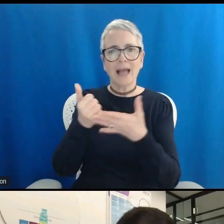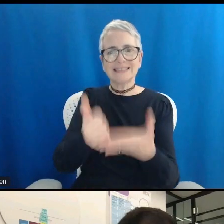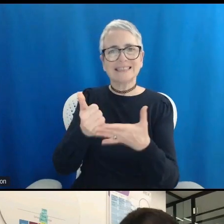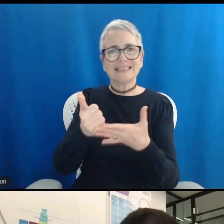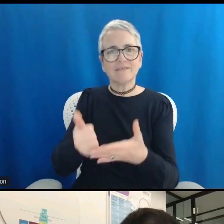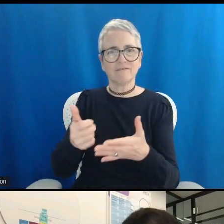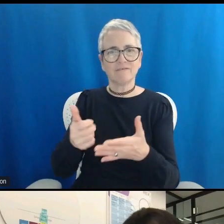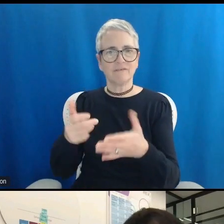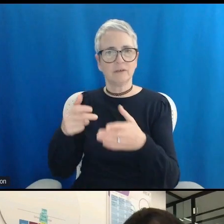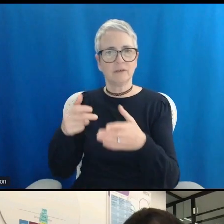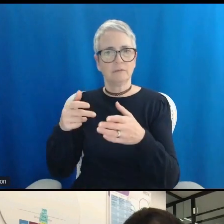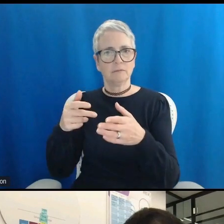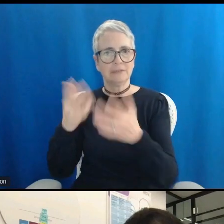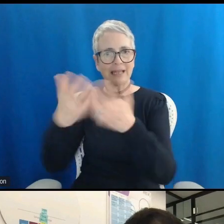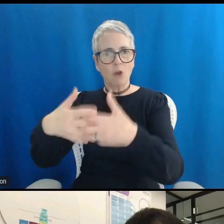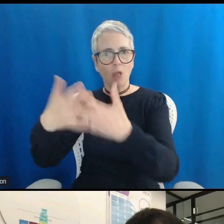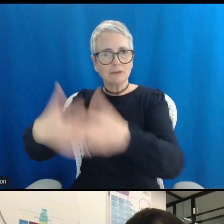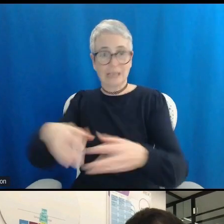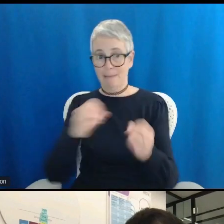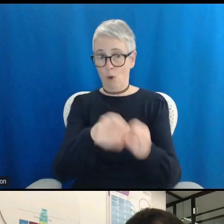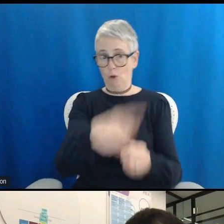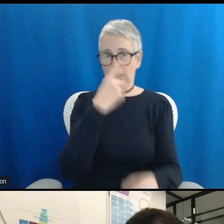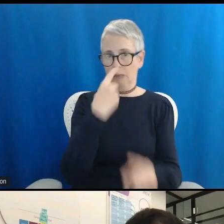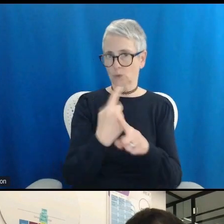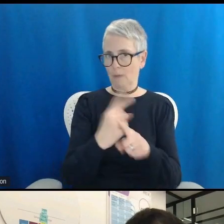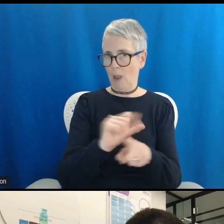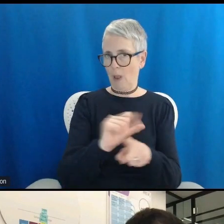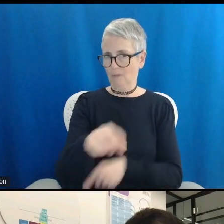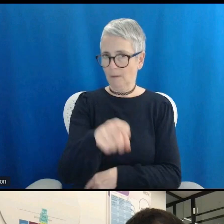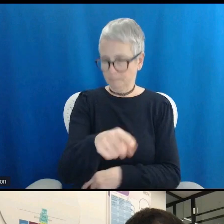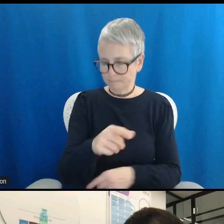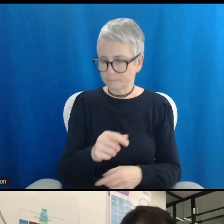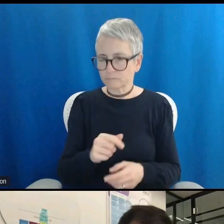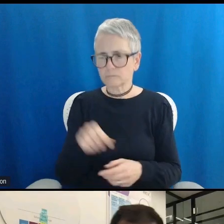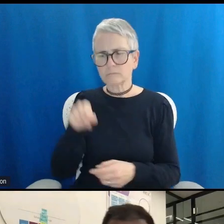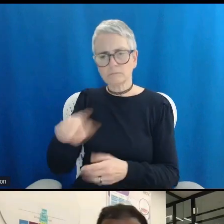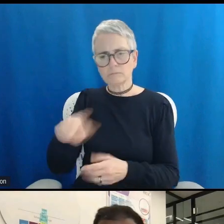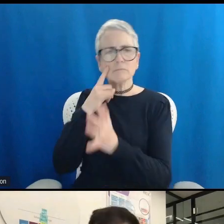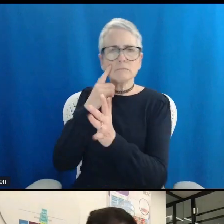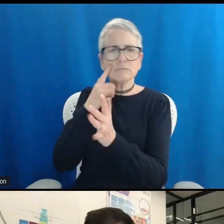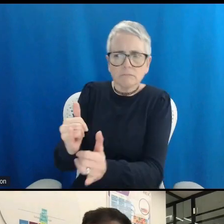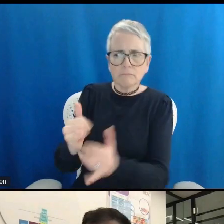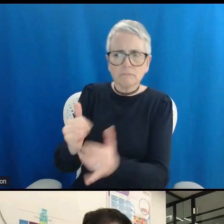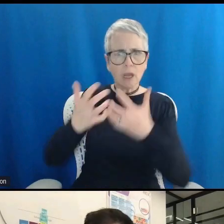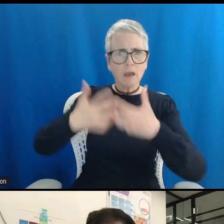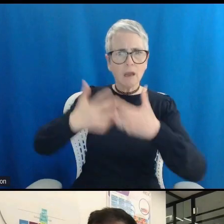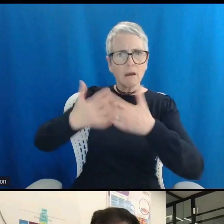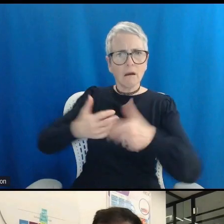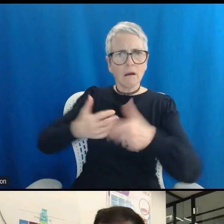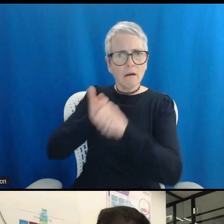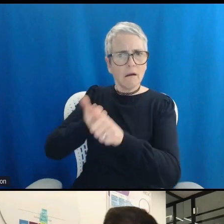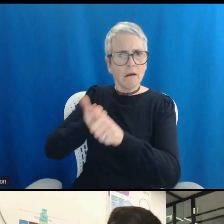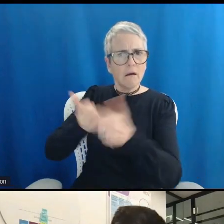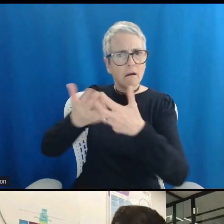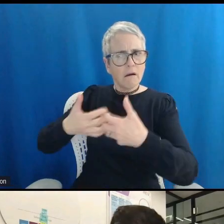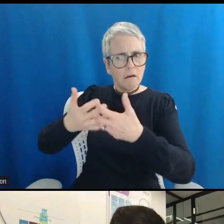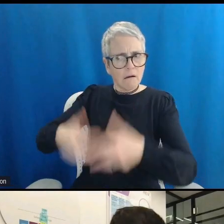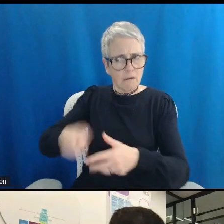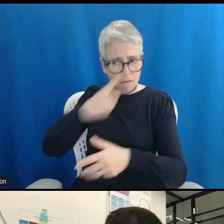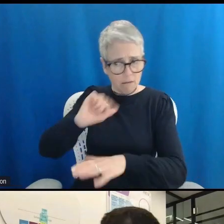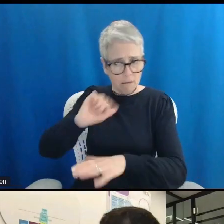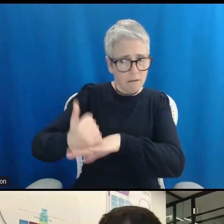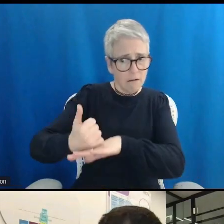Bernard of course will speak about, but also test the model of an assistive technology impact fund. And between those two things,